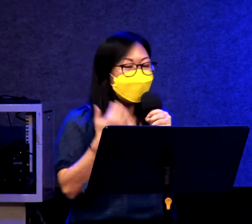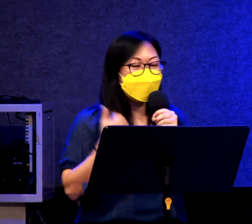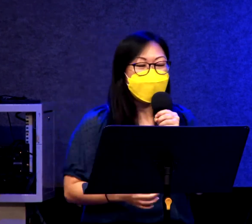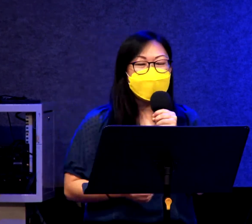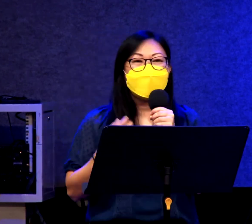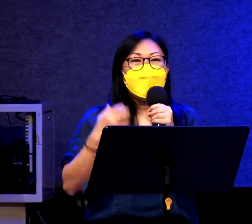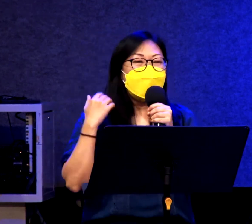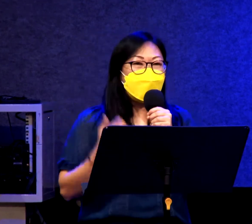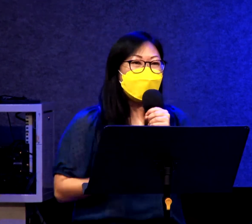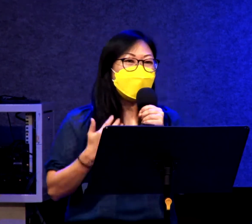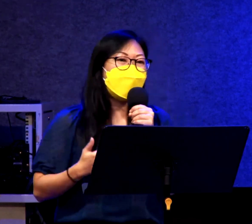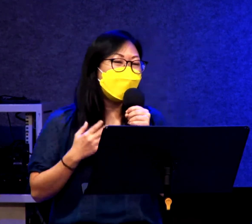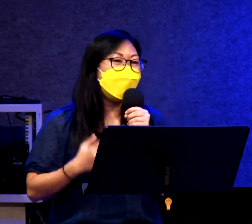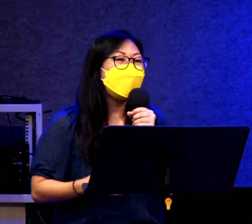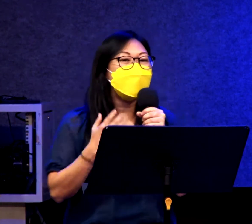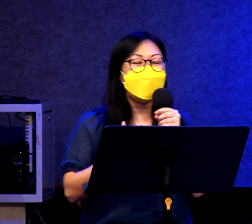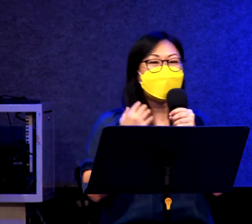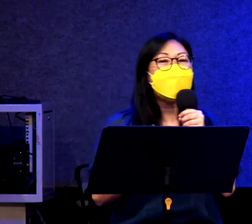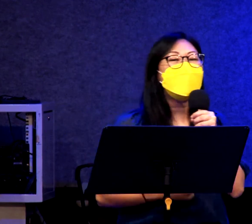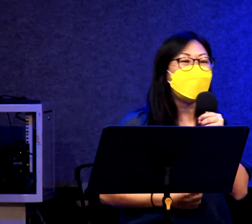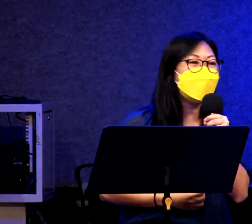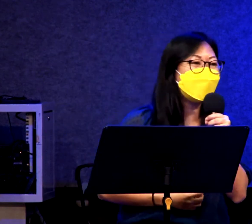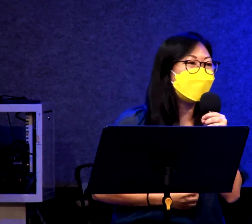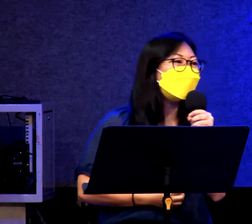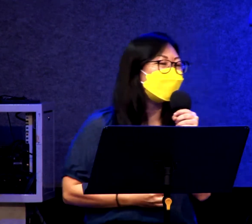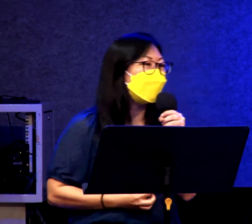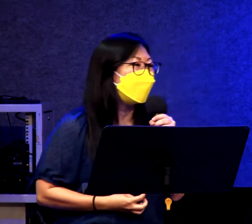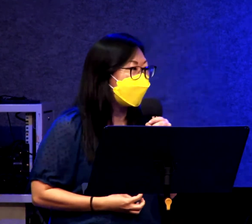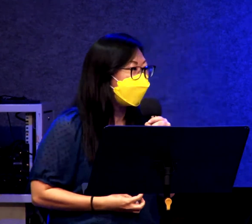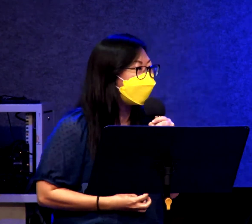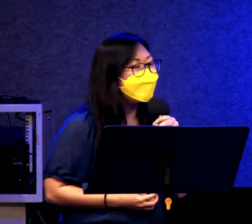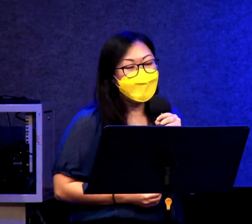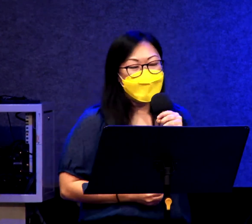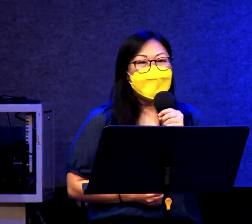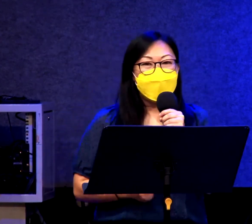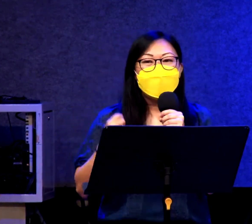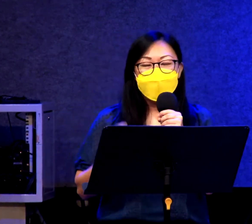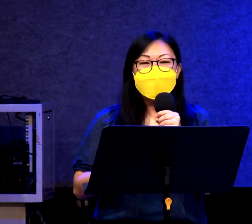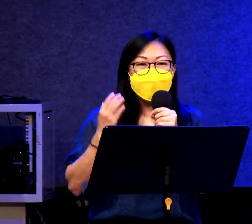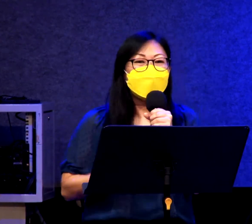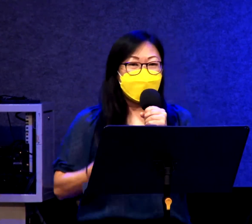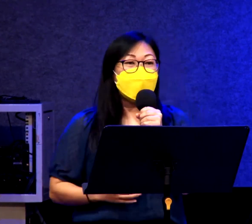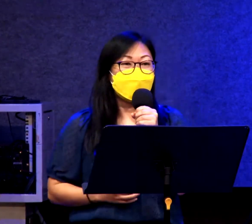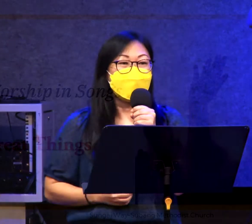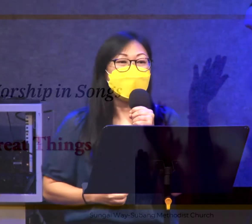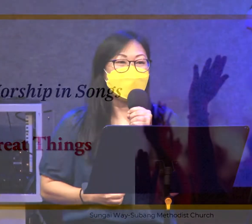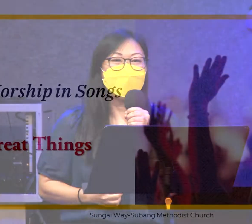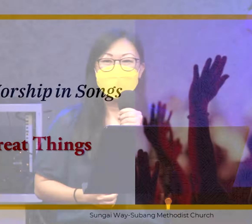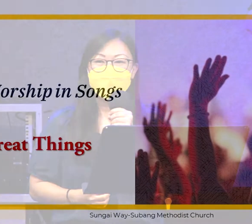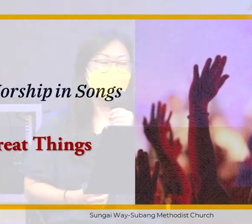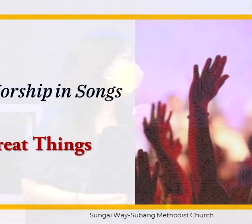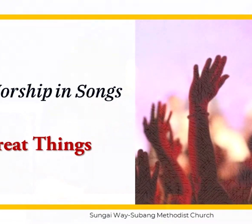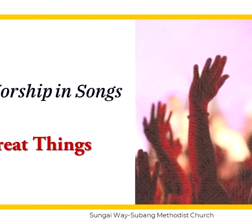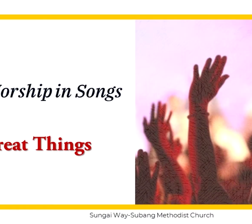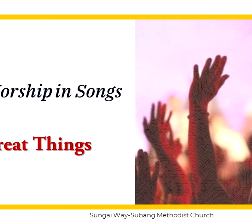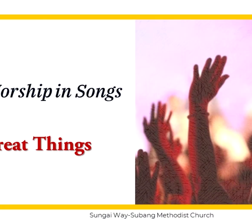us praise and worship our God who has done great things in our lives. Let us just lift our voice to him this morning,